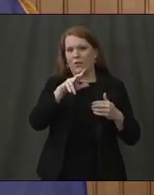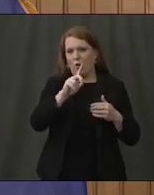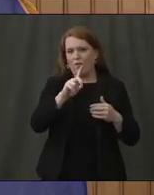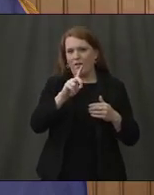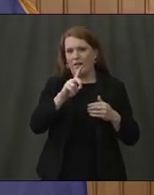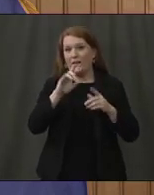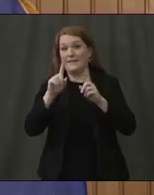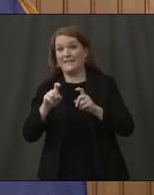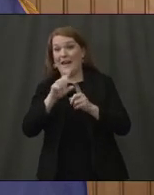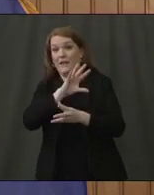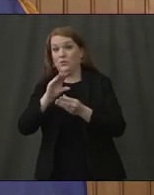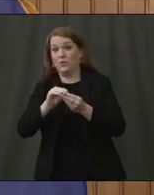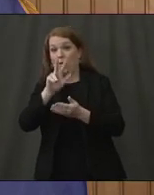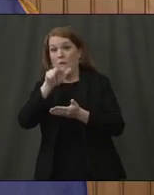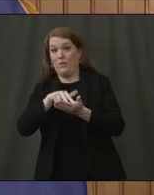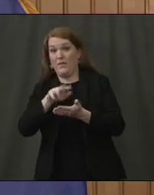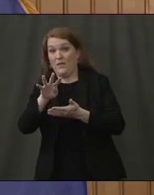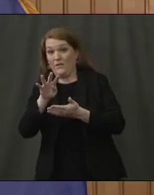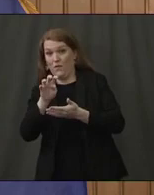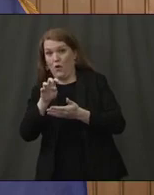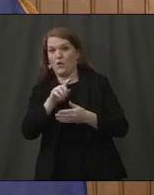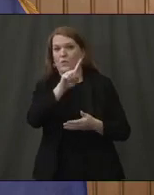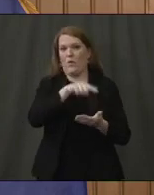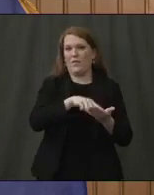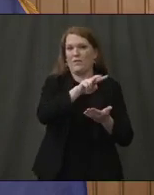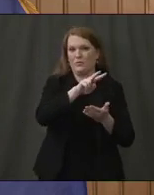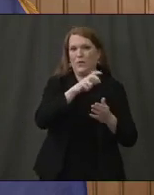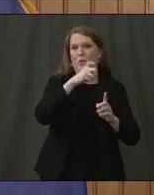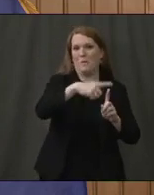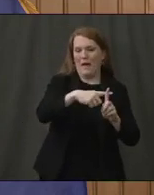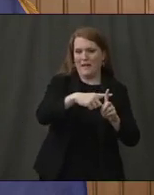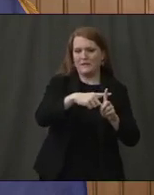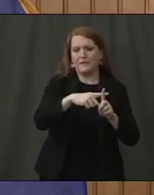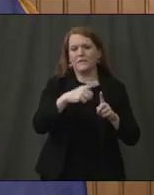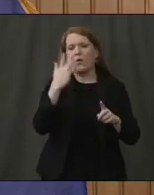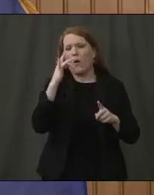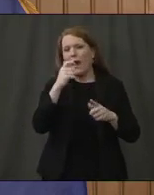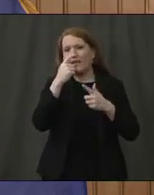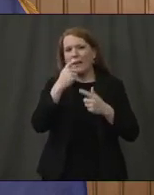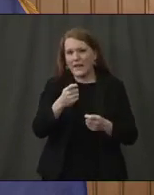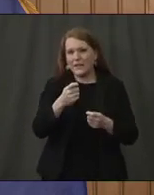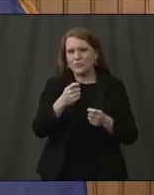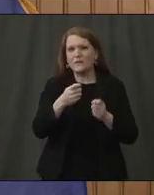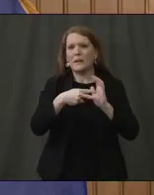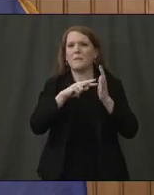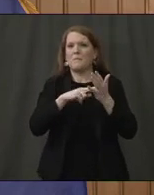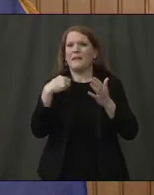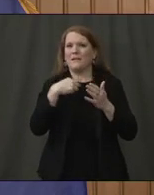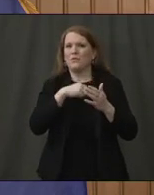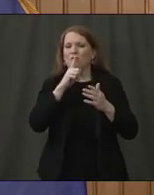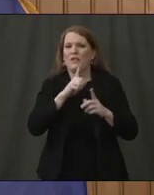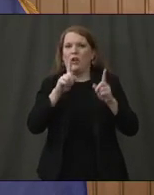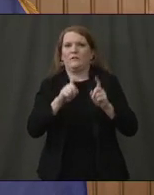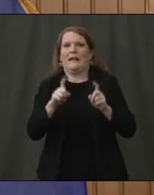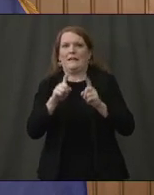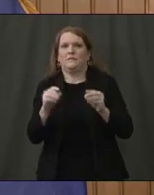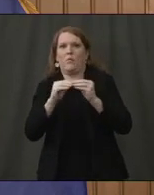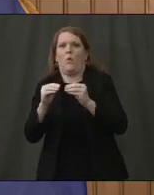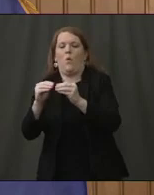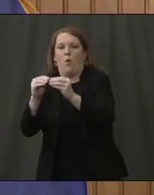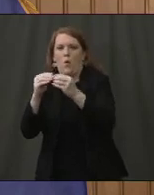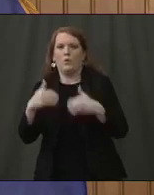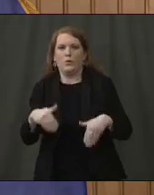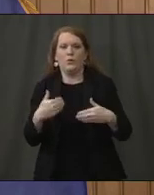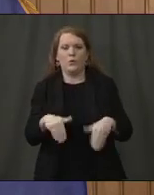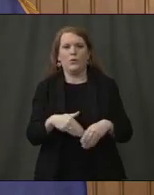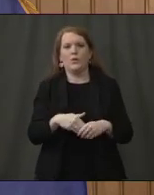what makes that interesting or not is that really is a reflection on the number of tests we've had. 36%